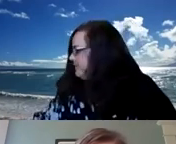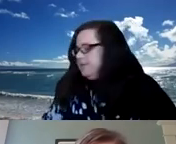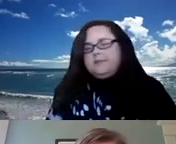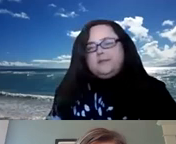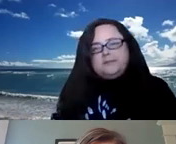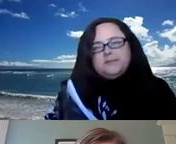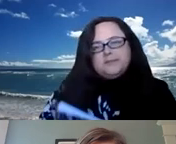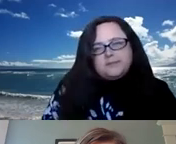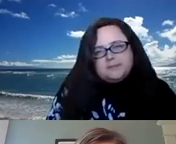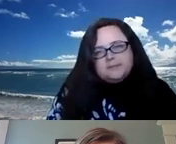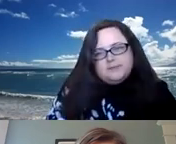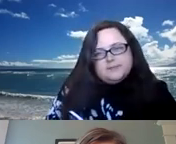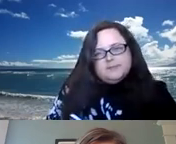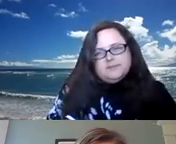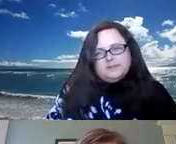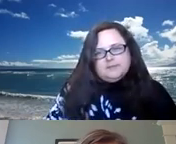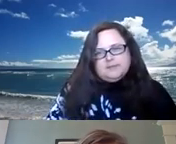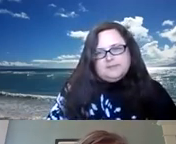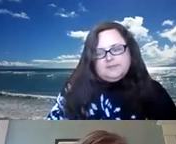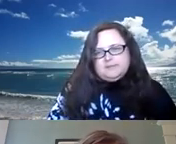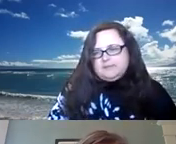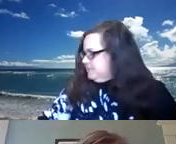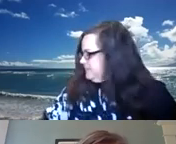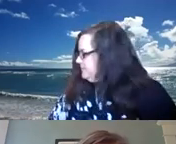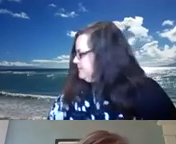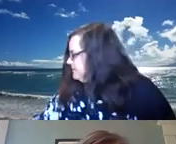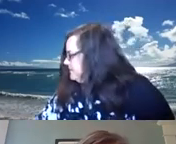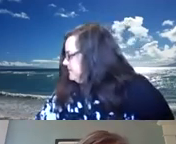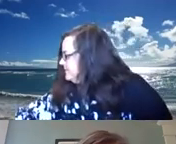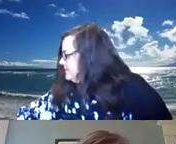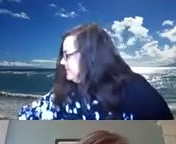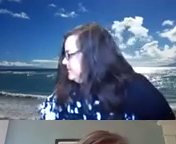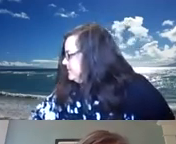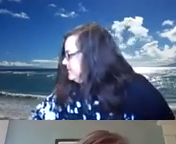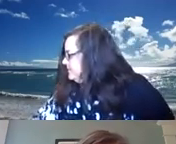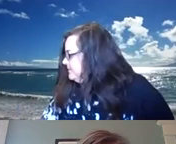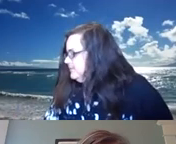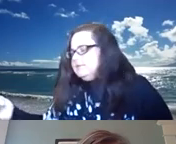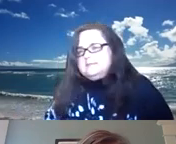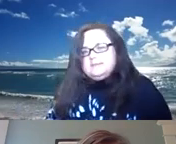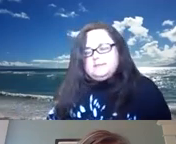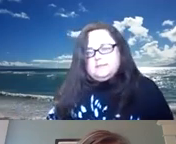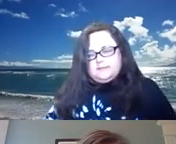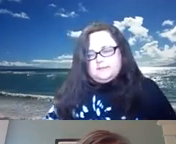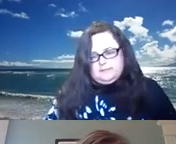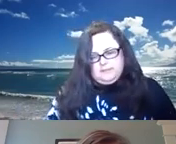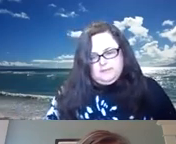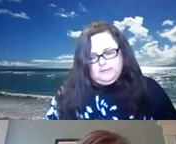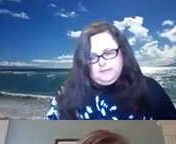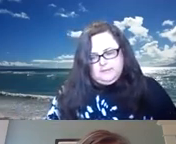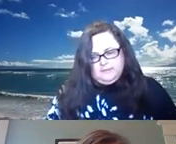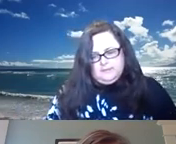him. Geographically, I was born in a small Central Asian country. It's